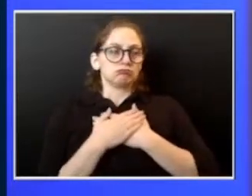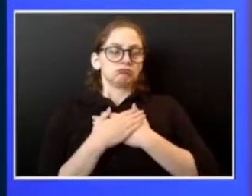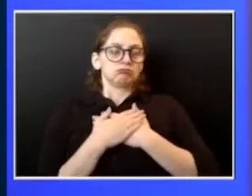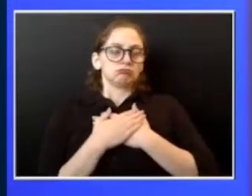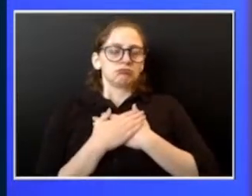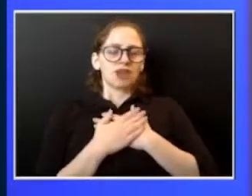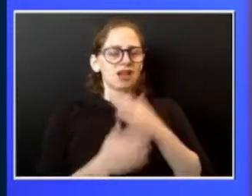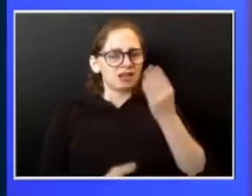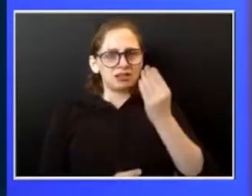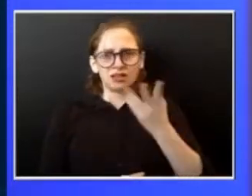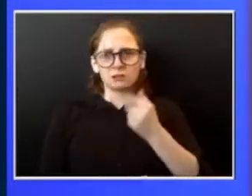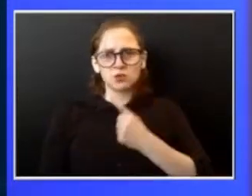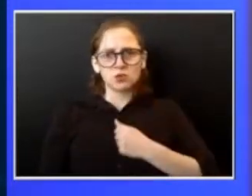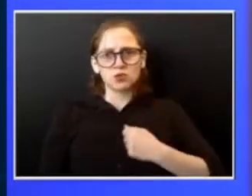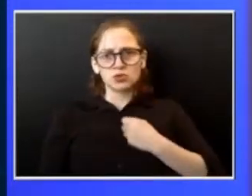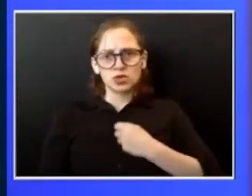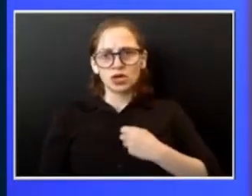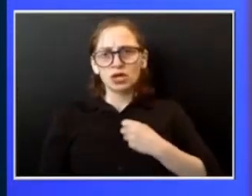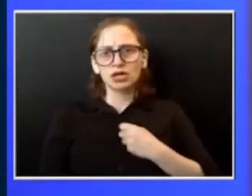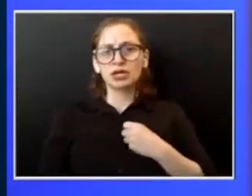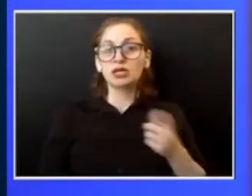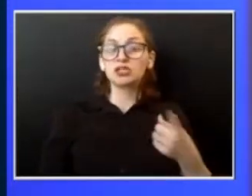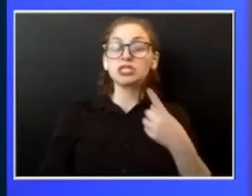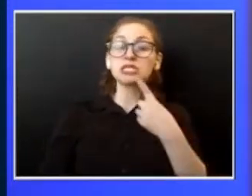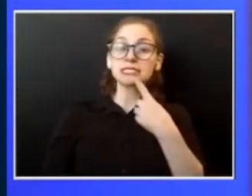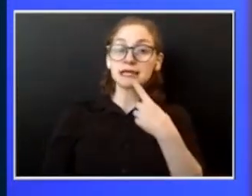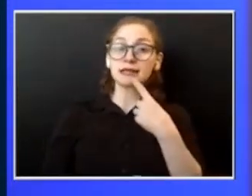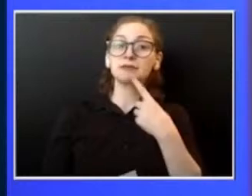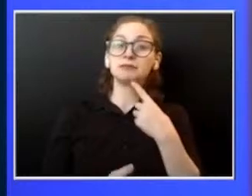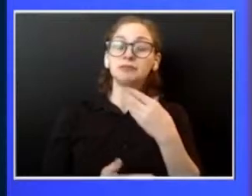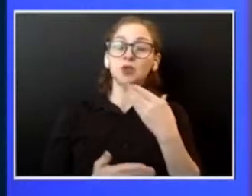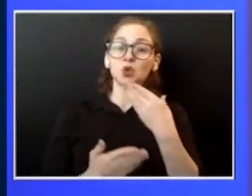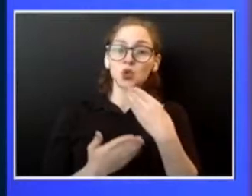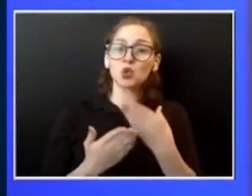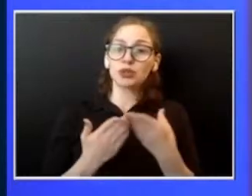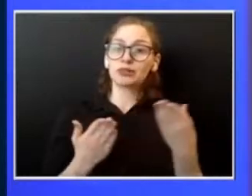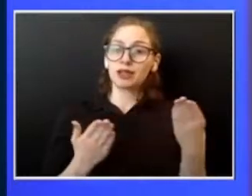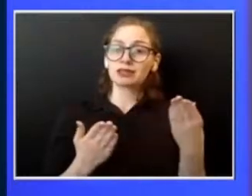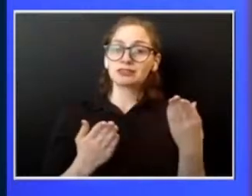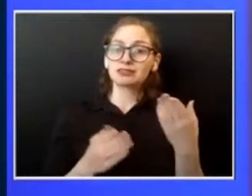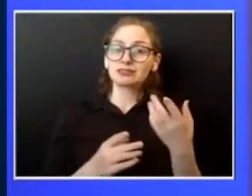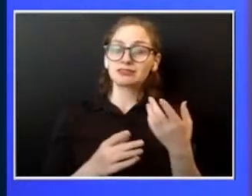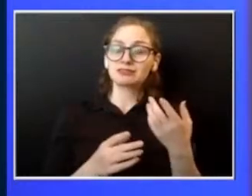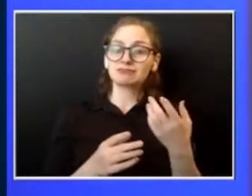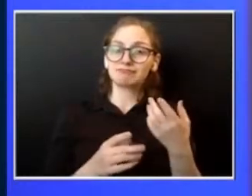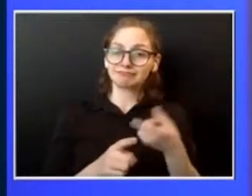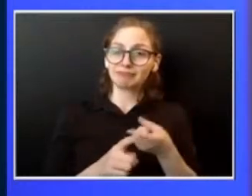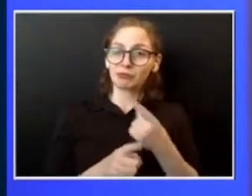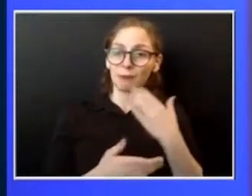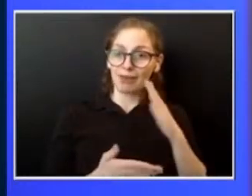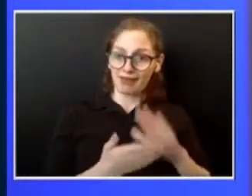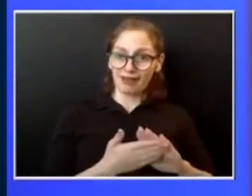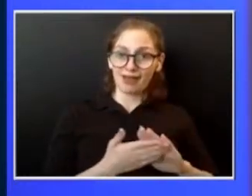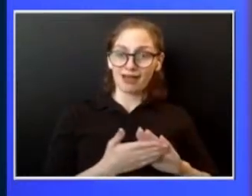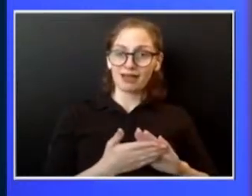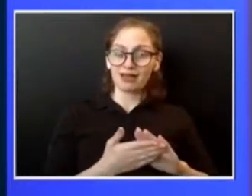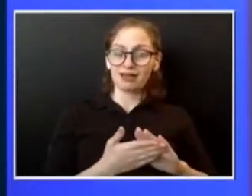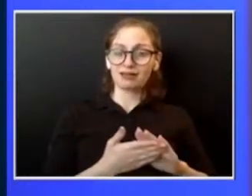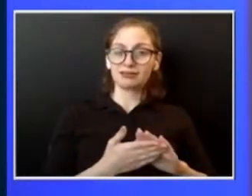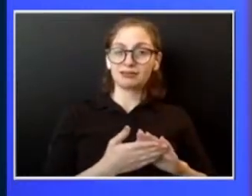said, well, there's good things that come from this. She said, after he visited you